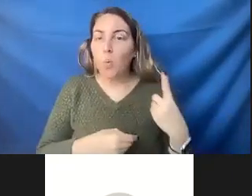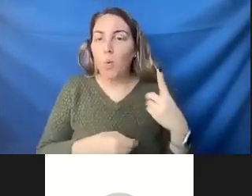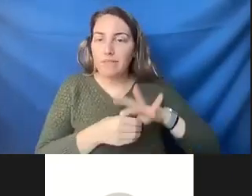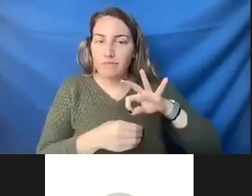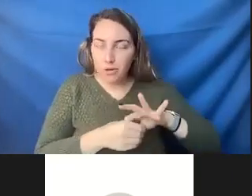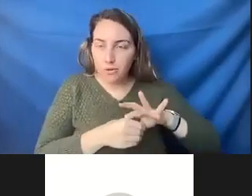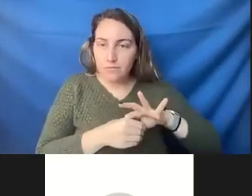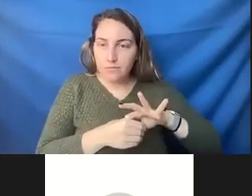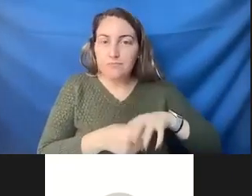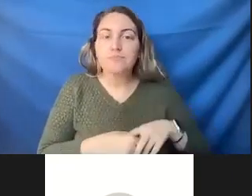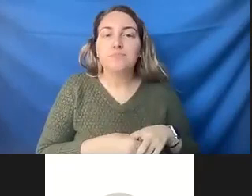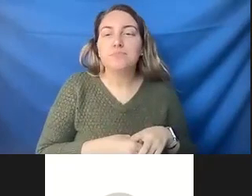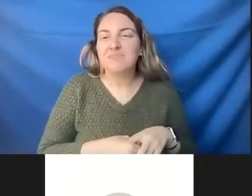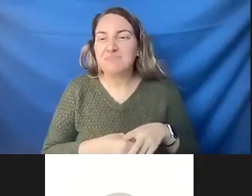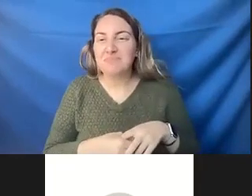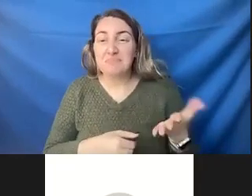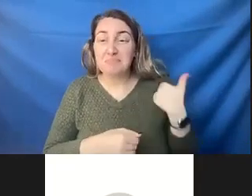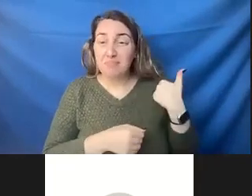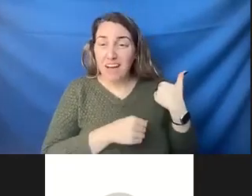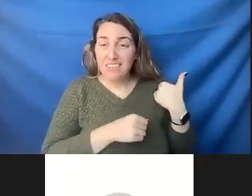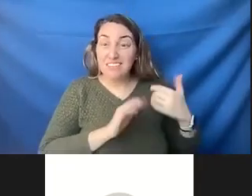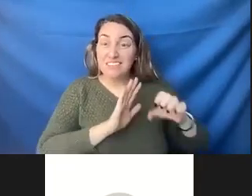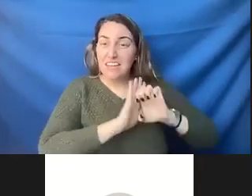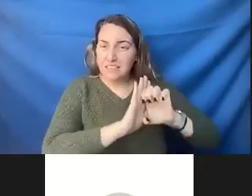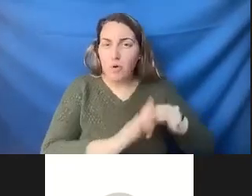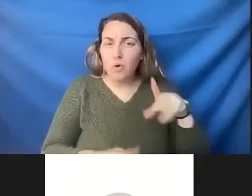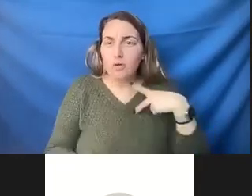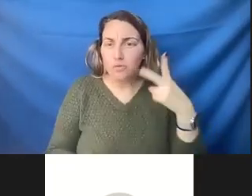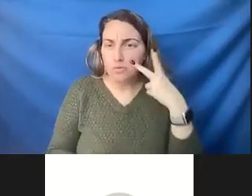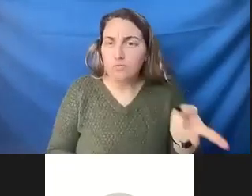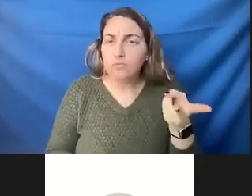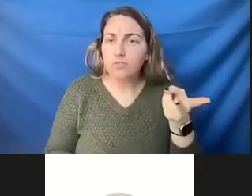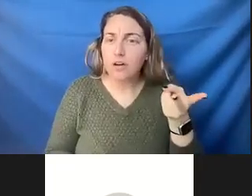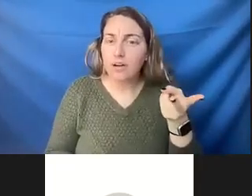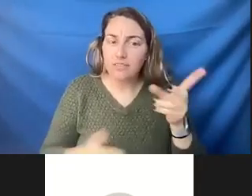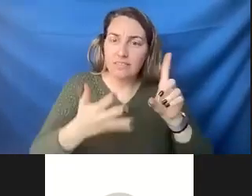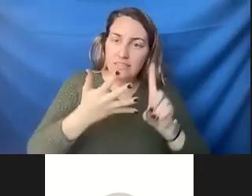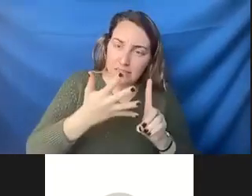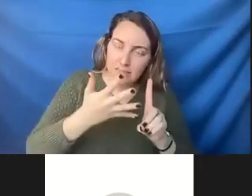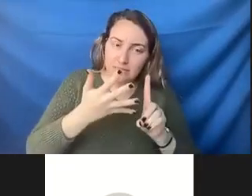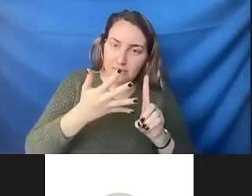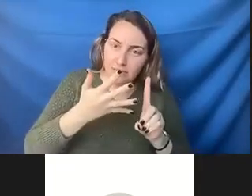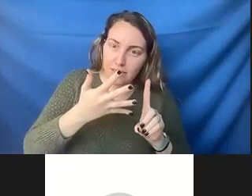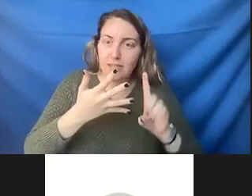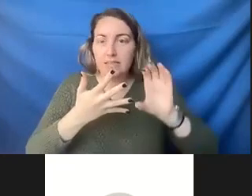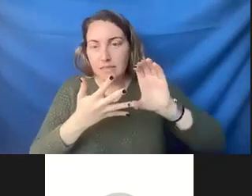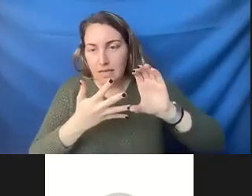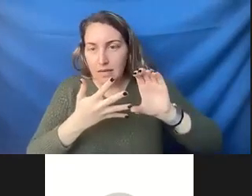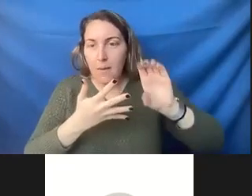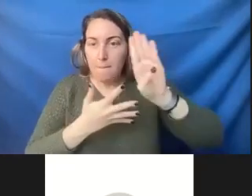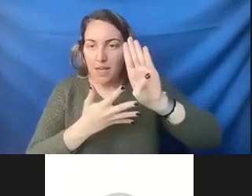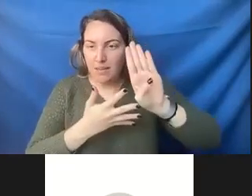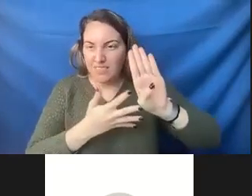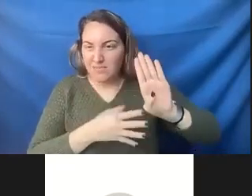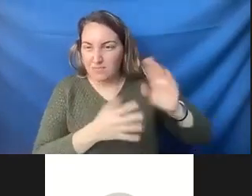as the example voter's ballot moved through candidate D to candidate C to candidate B based on how she voted